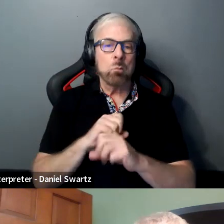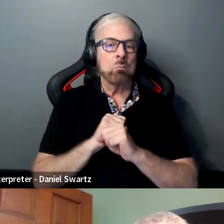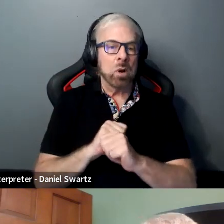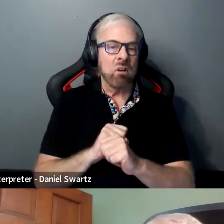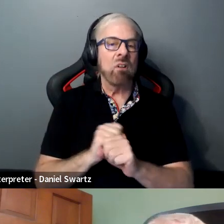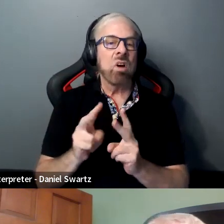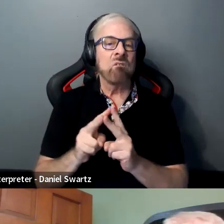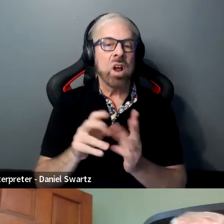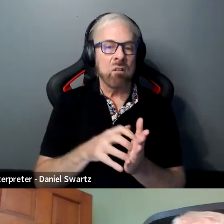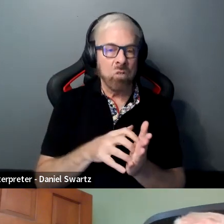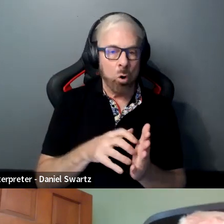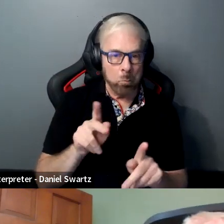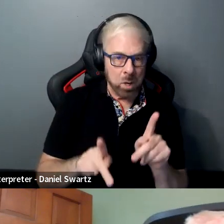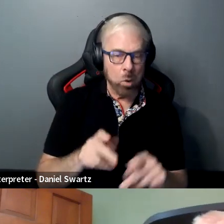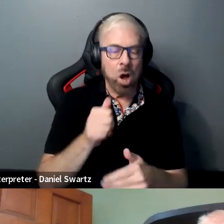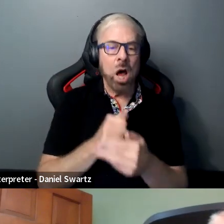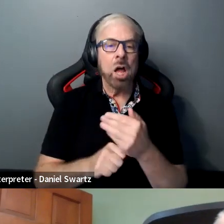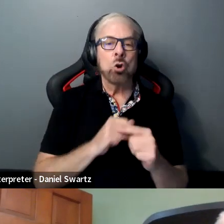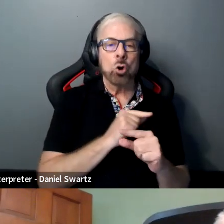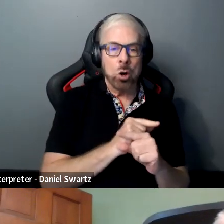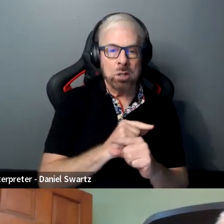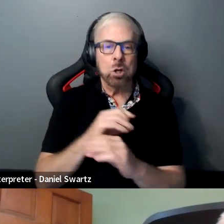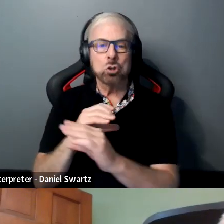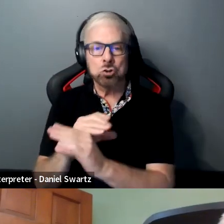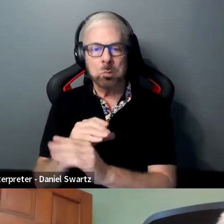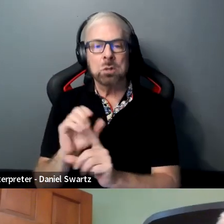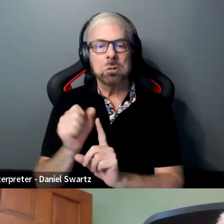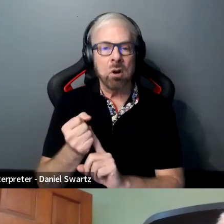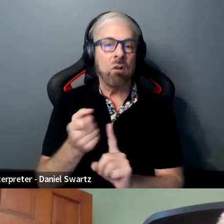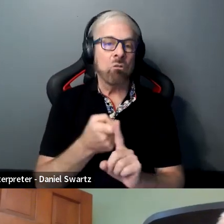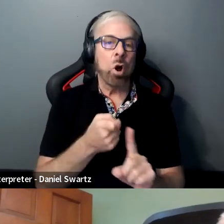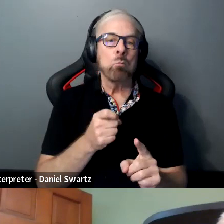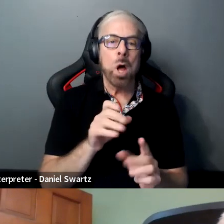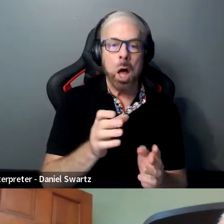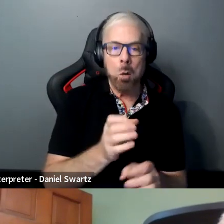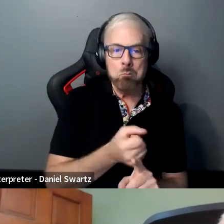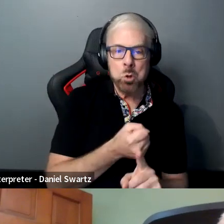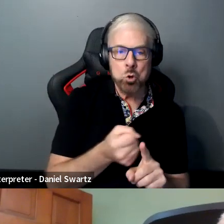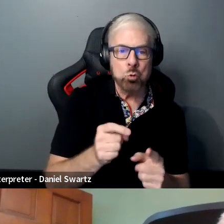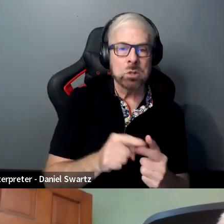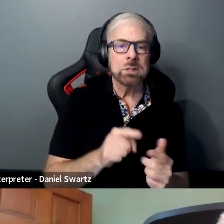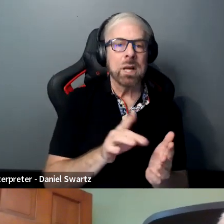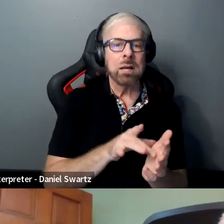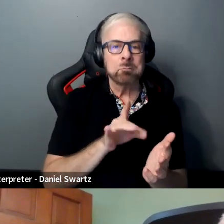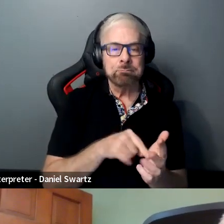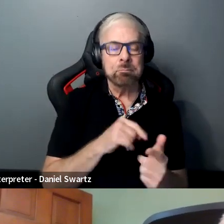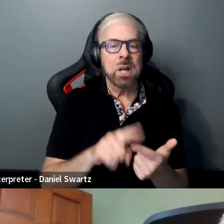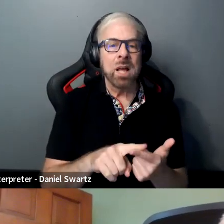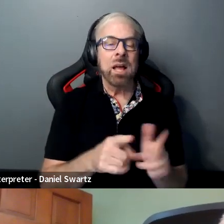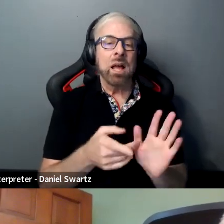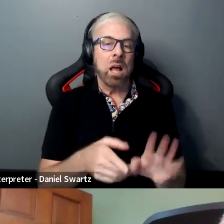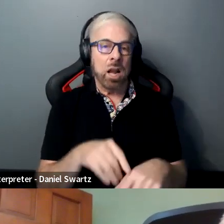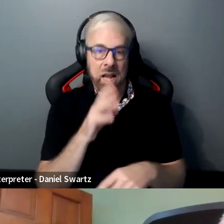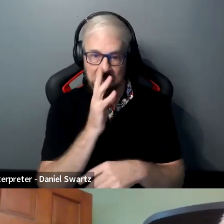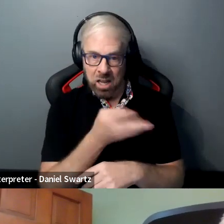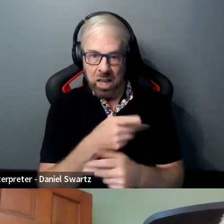vulnerable persons under guardianship and conservatorship from abuse, neglect, and financial exploitation.